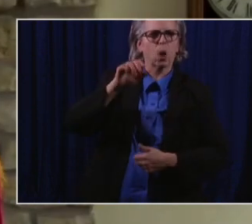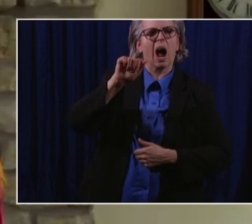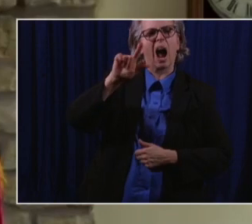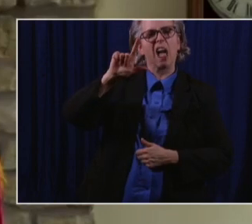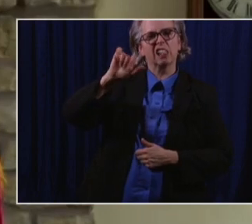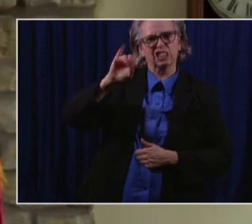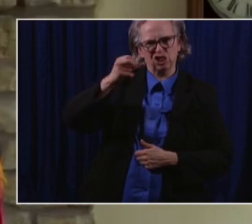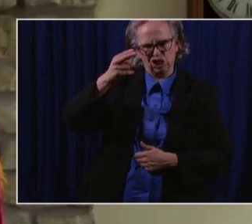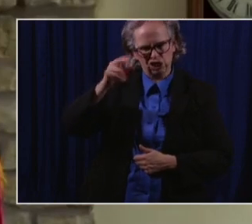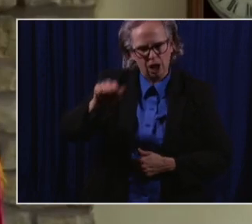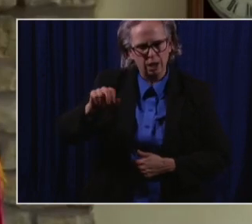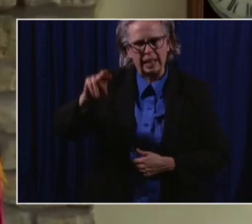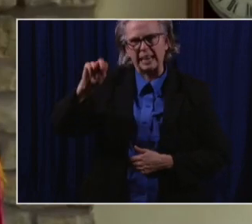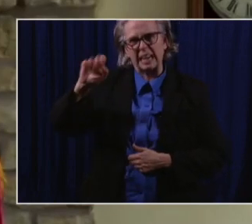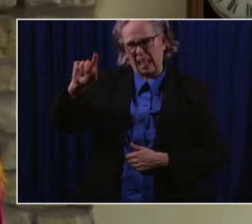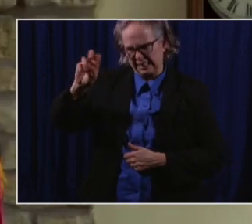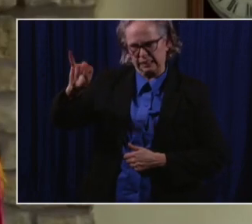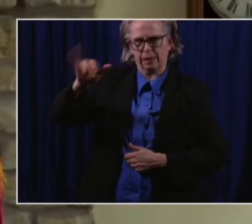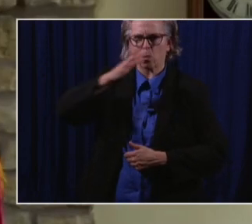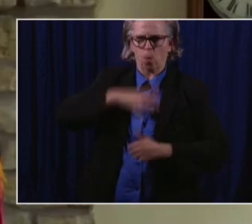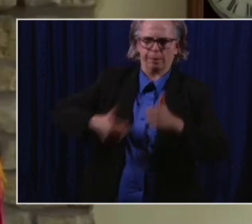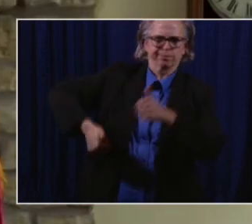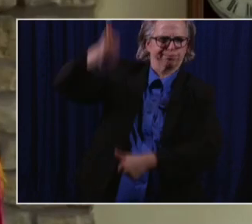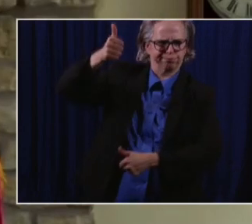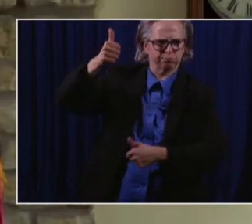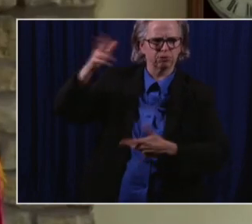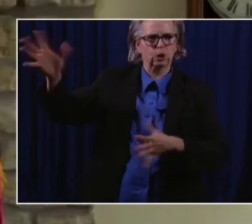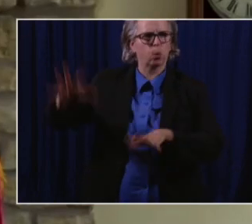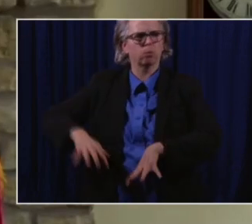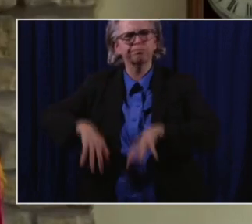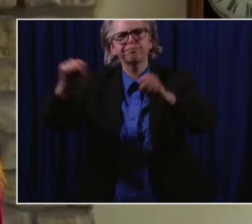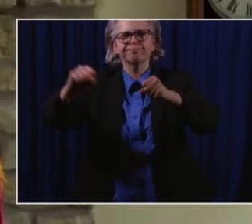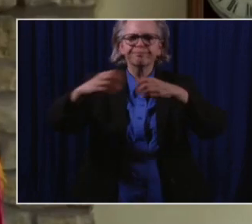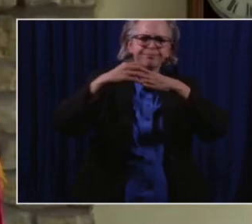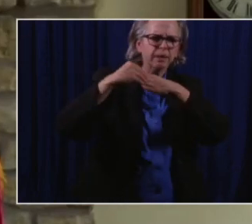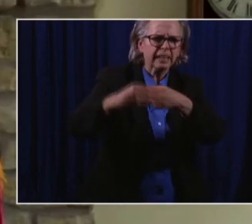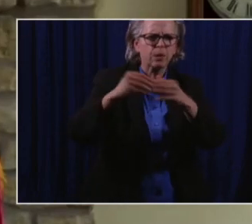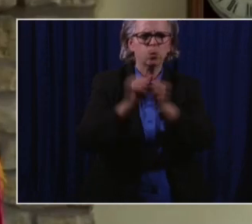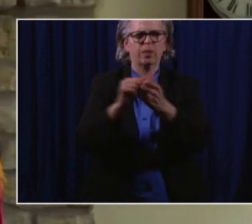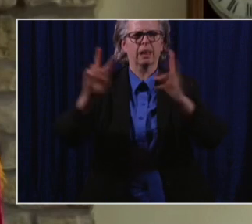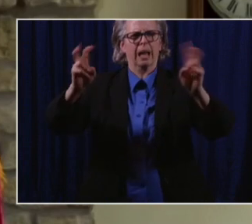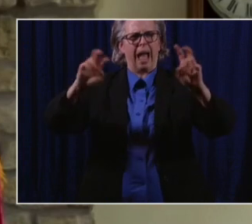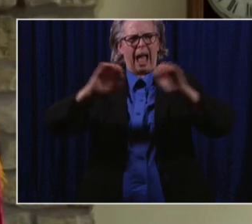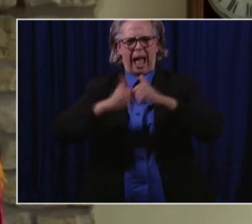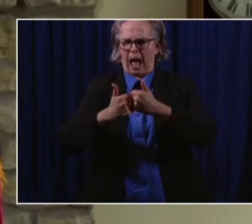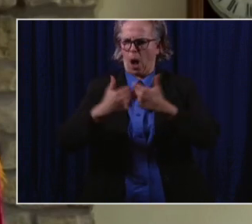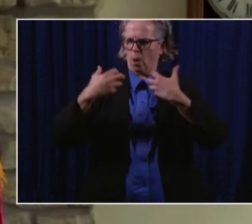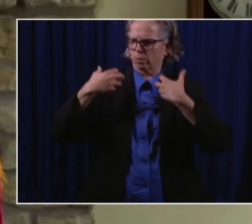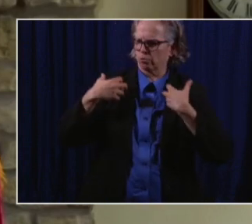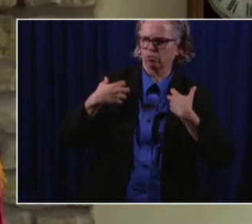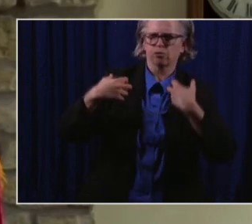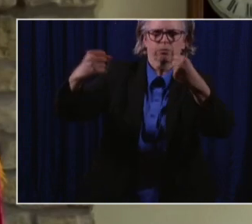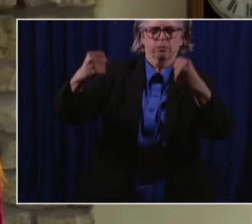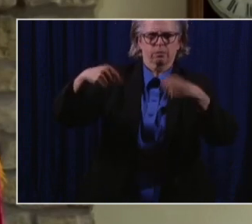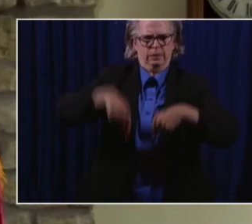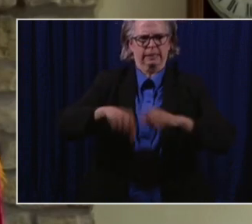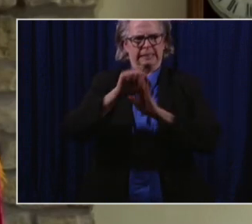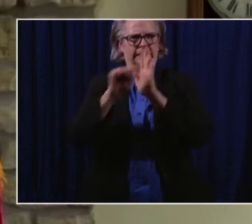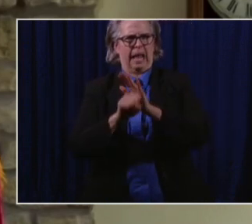our anti-drug efforts, our recovery efforts in the state. And I wanted to invite